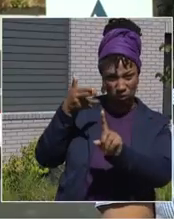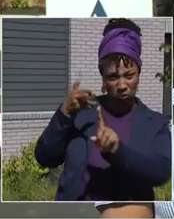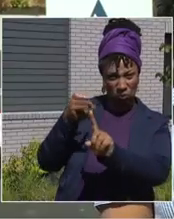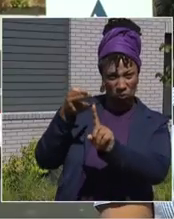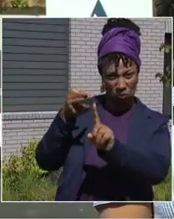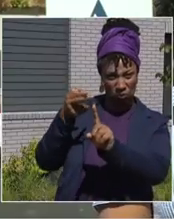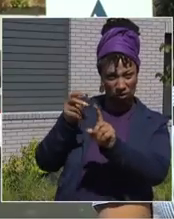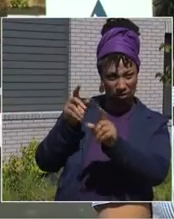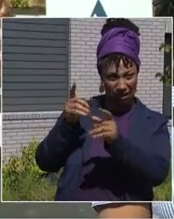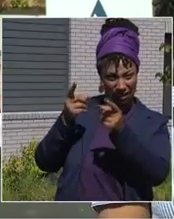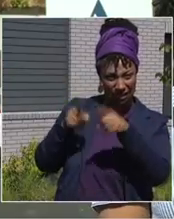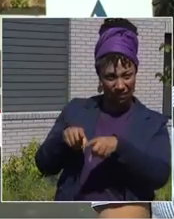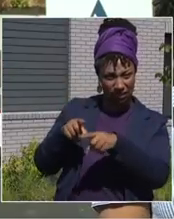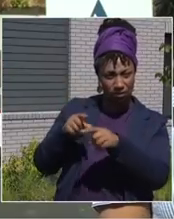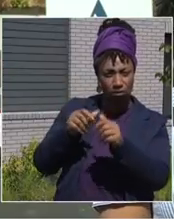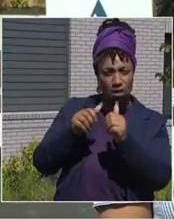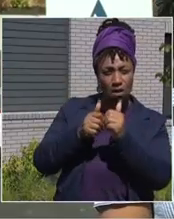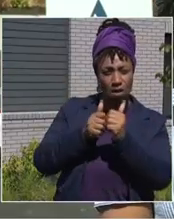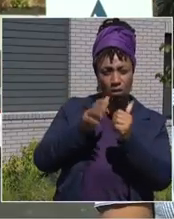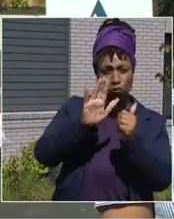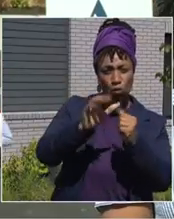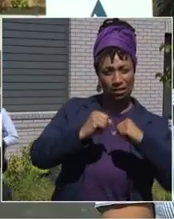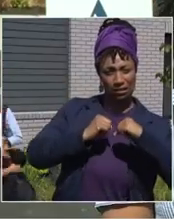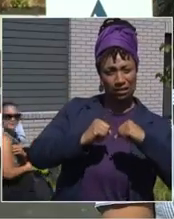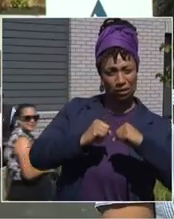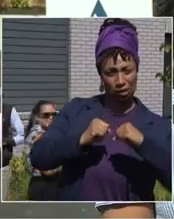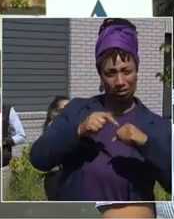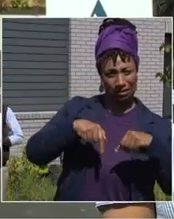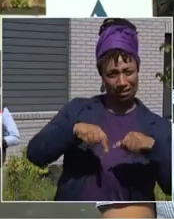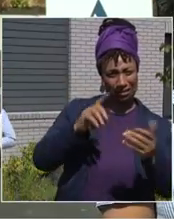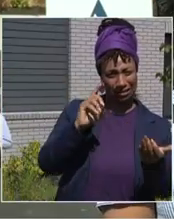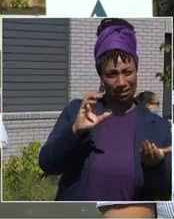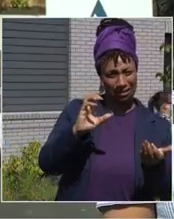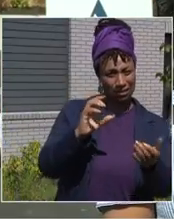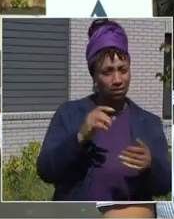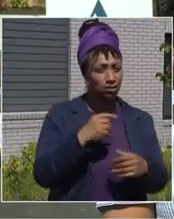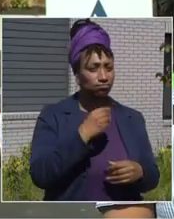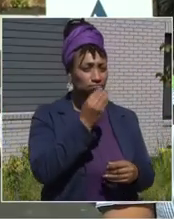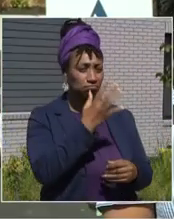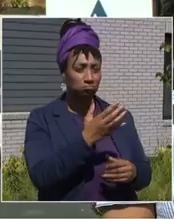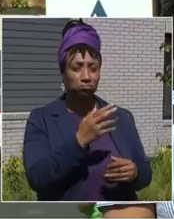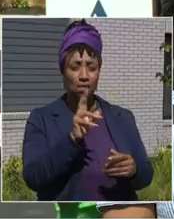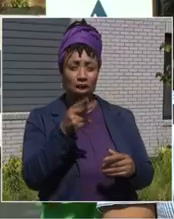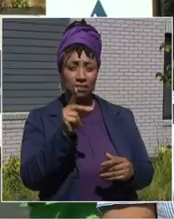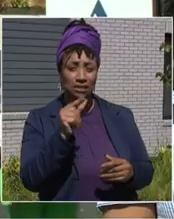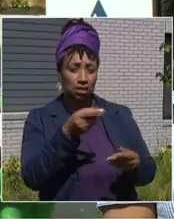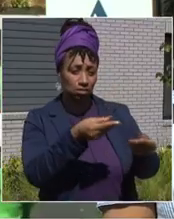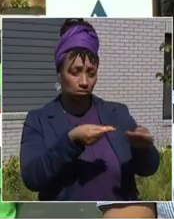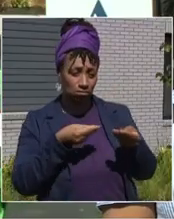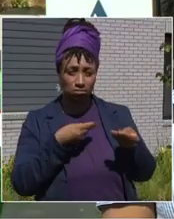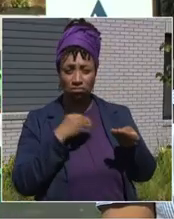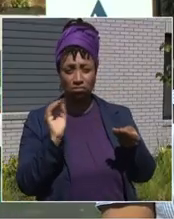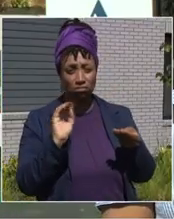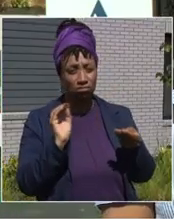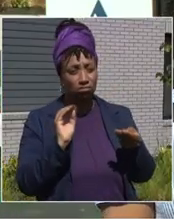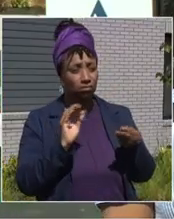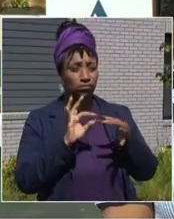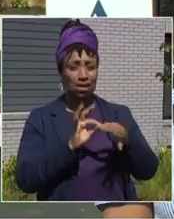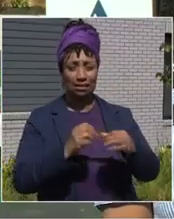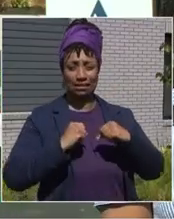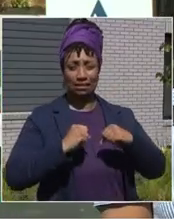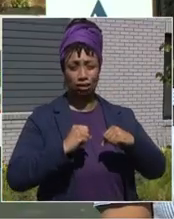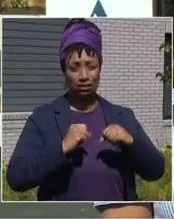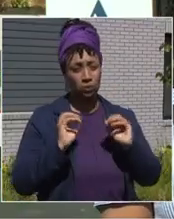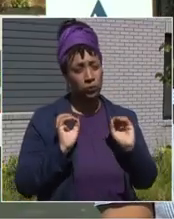particular information to suggest that we need to change our posture related to the Kirk shooting